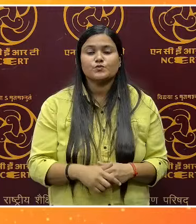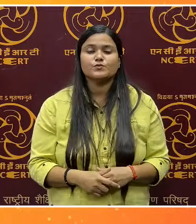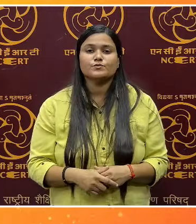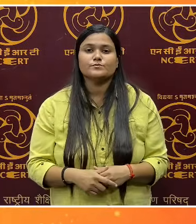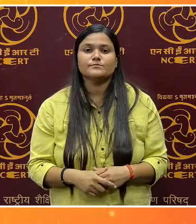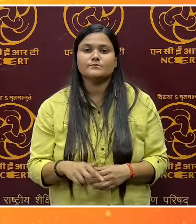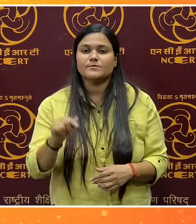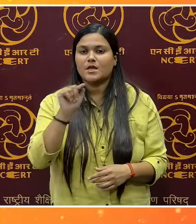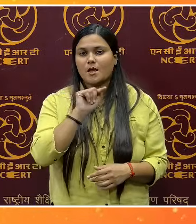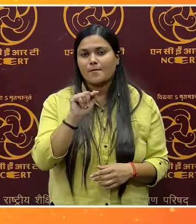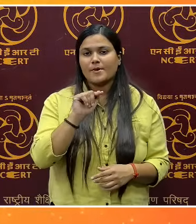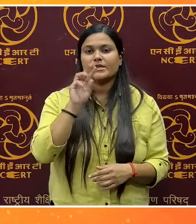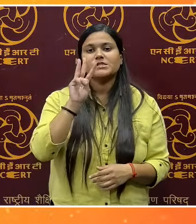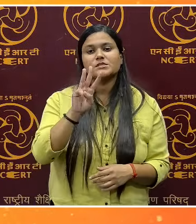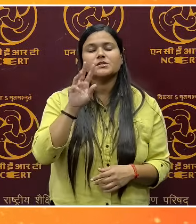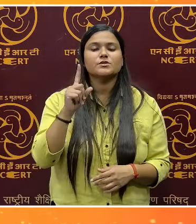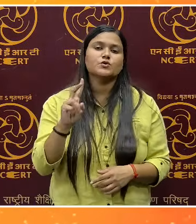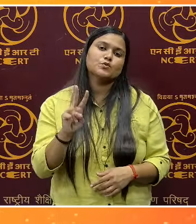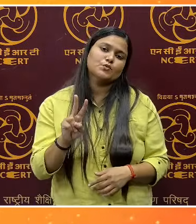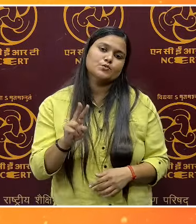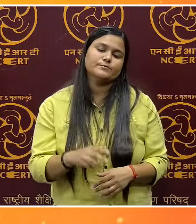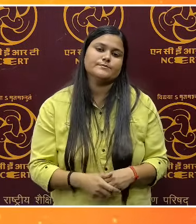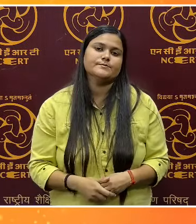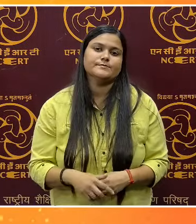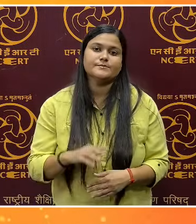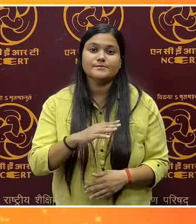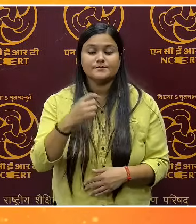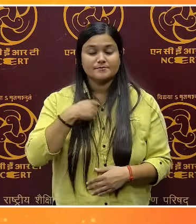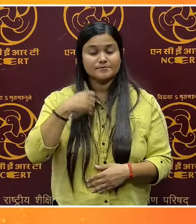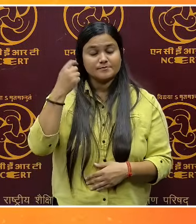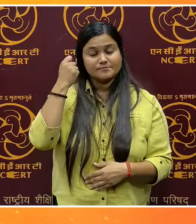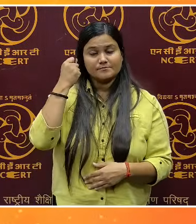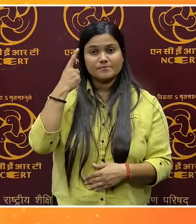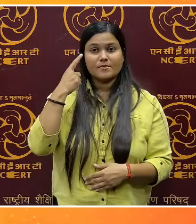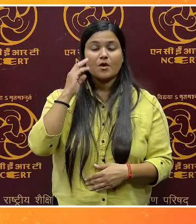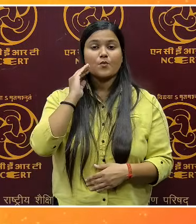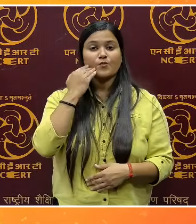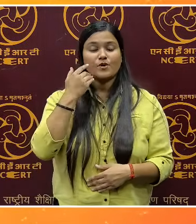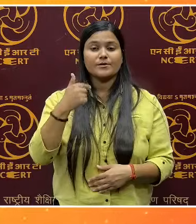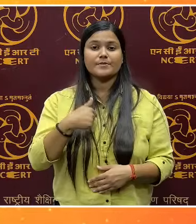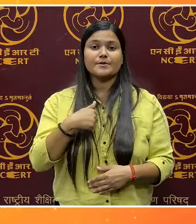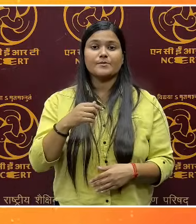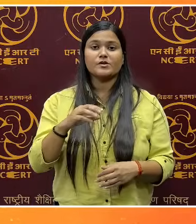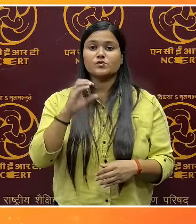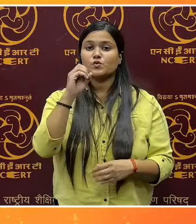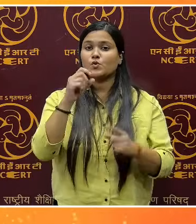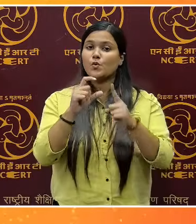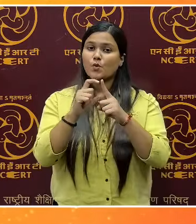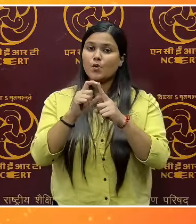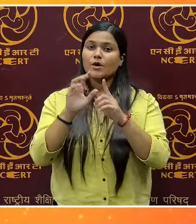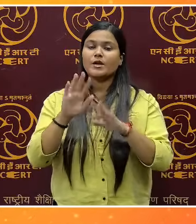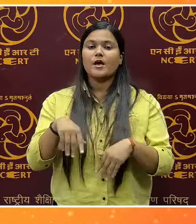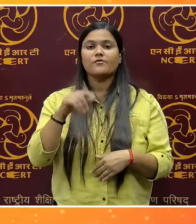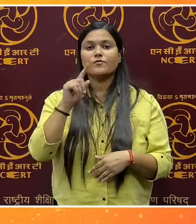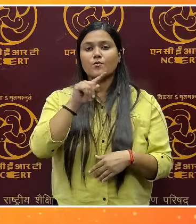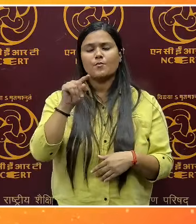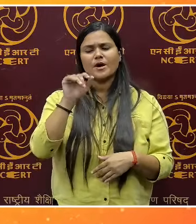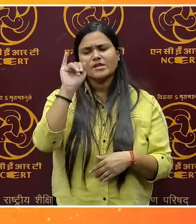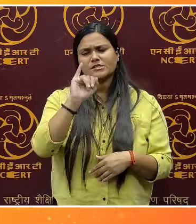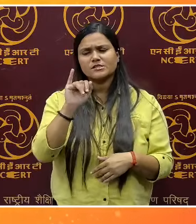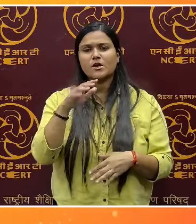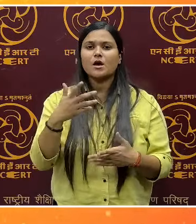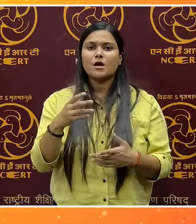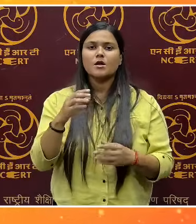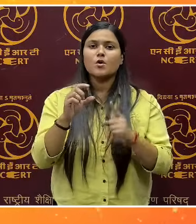give me minus 32. 32, yes. That means I understand when I have odd number as my power of any